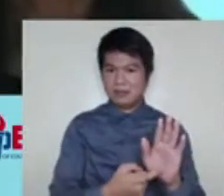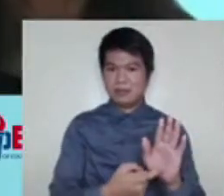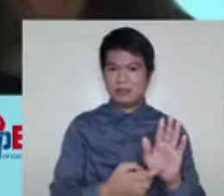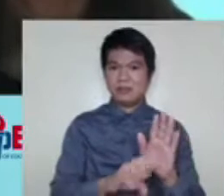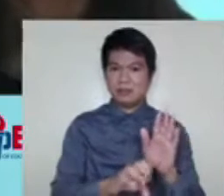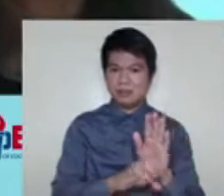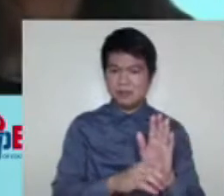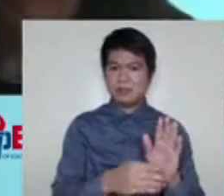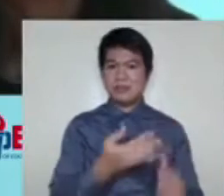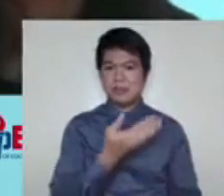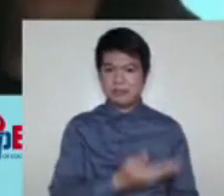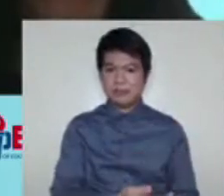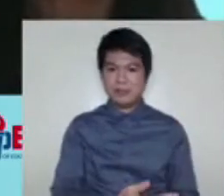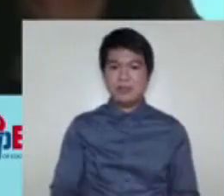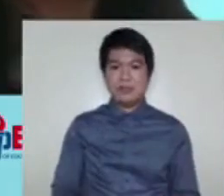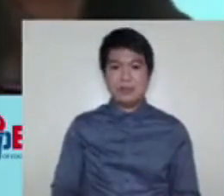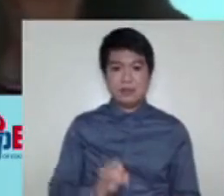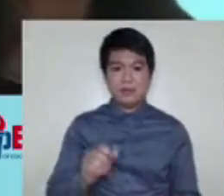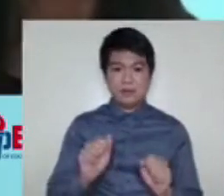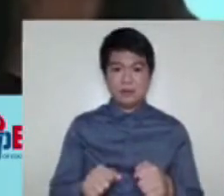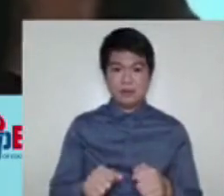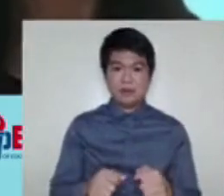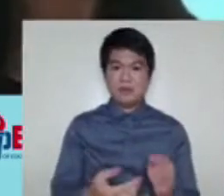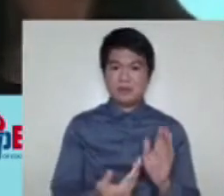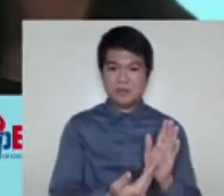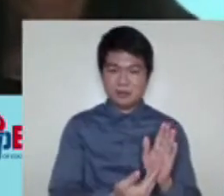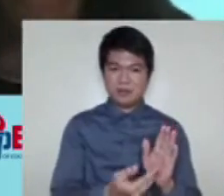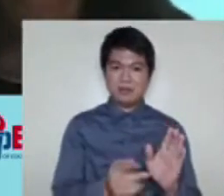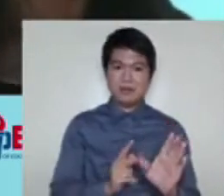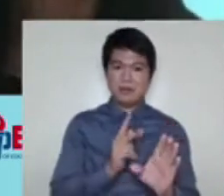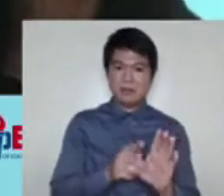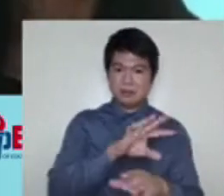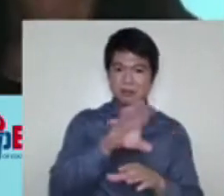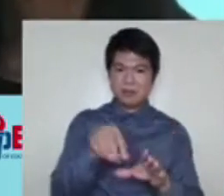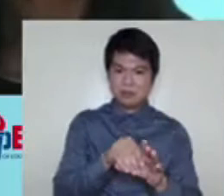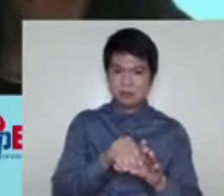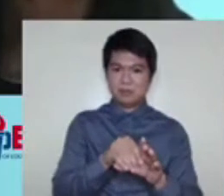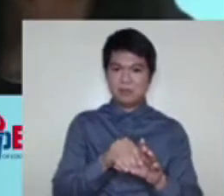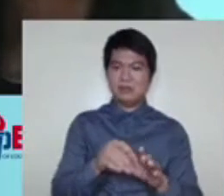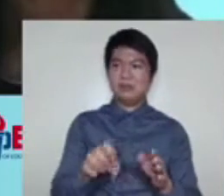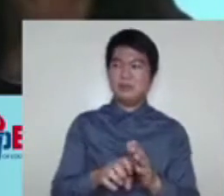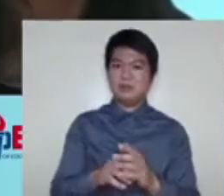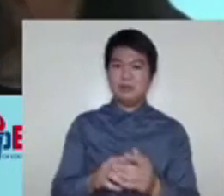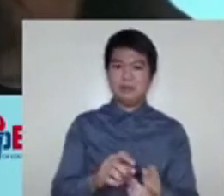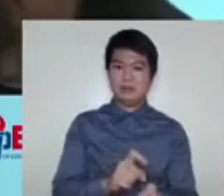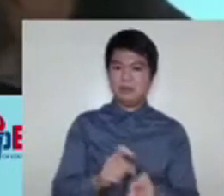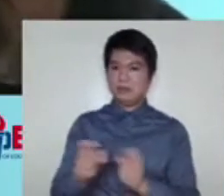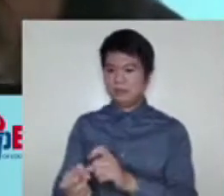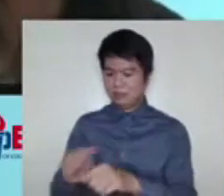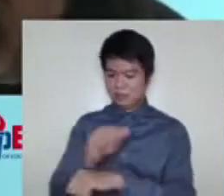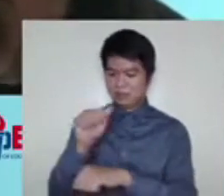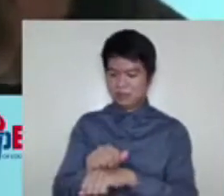provide proof of participation or involvement, such as your reassignment orders, a certificate as a committee member